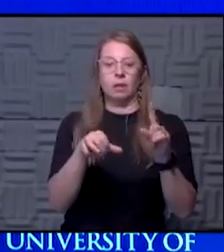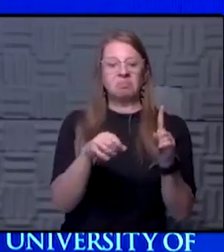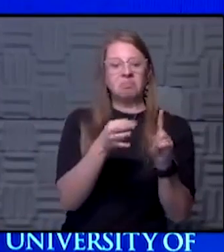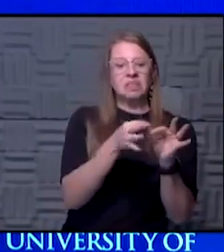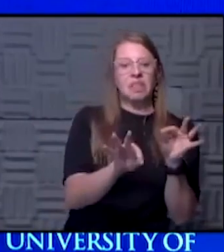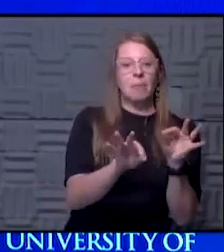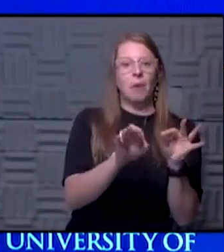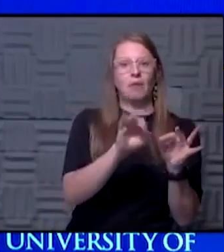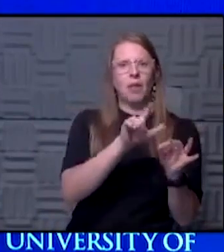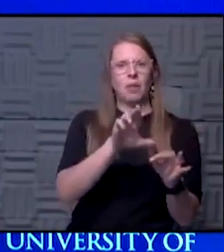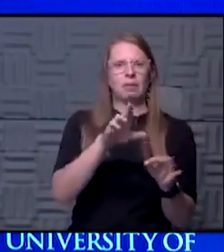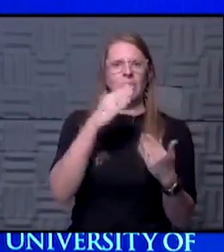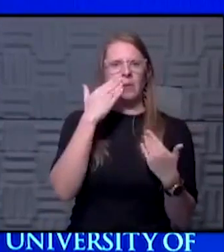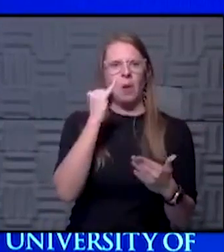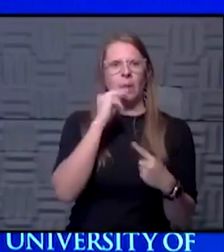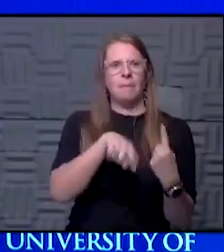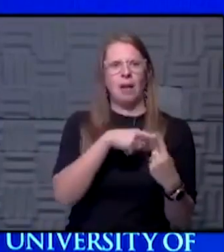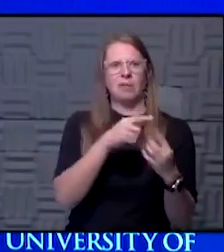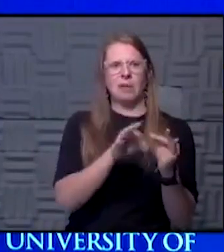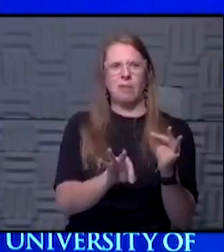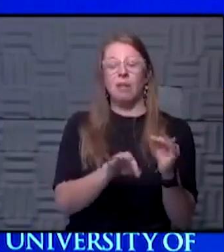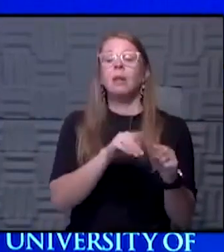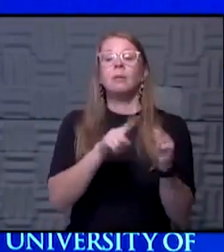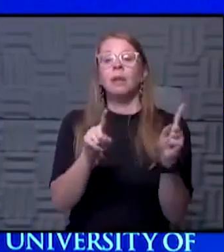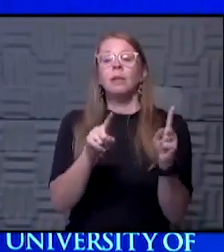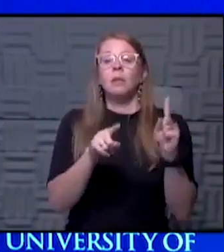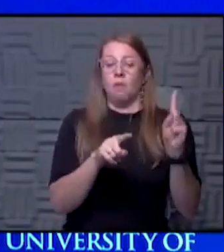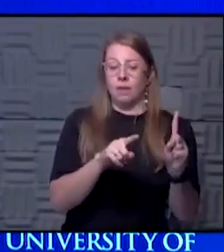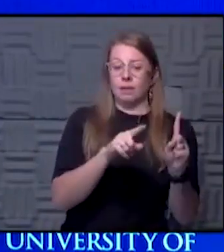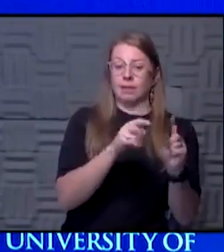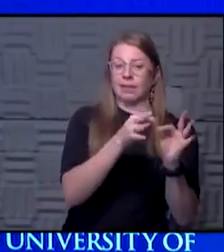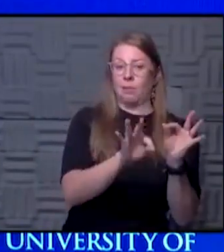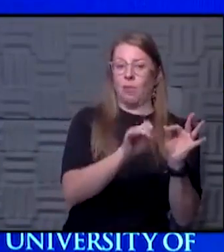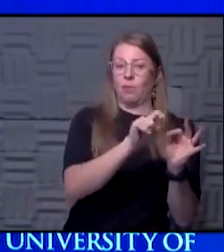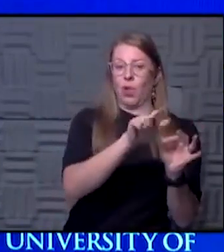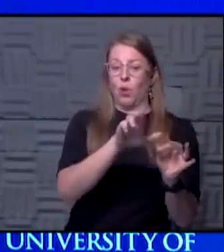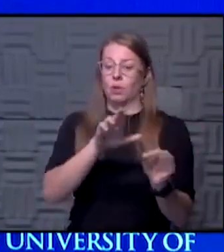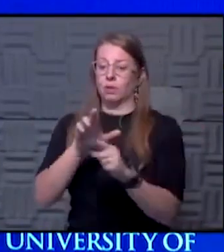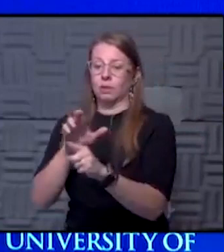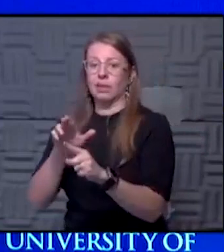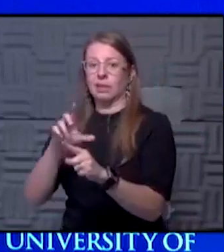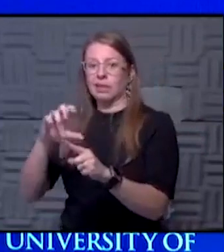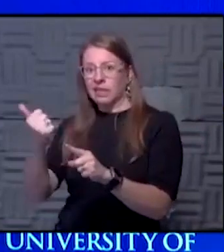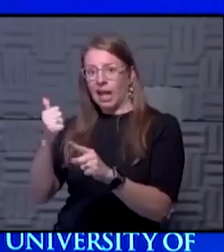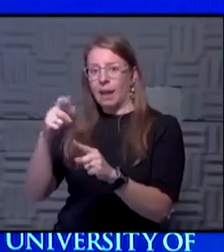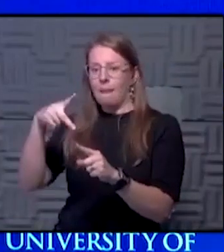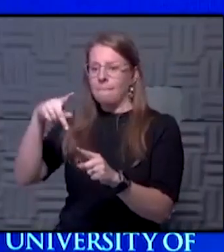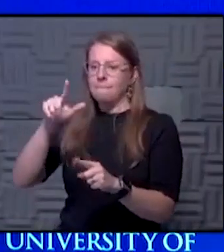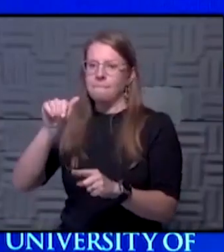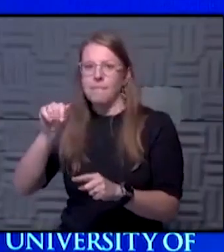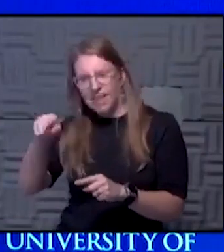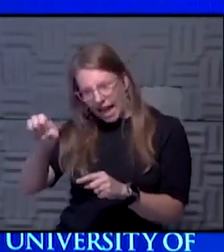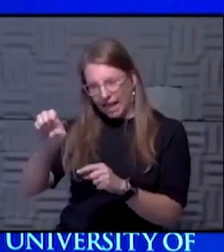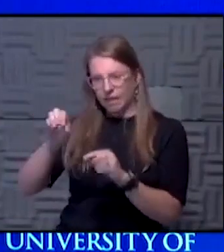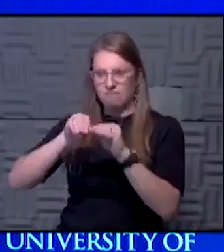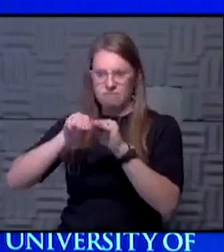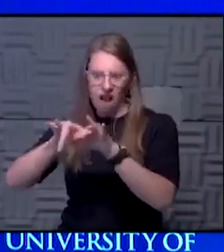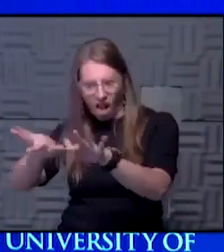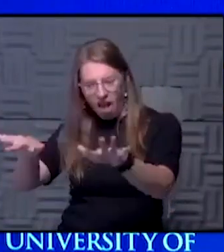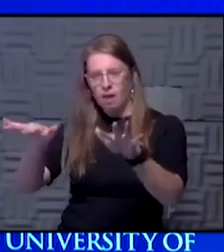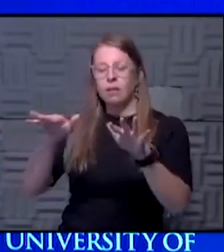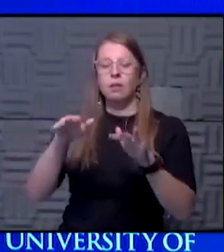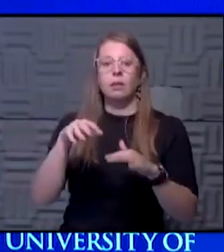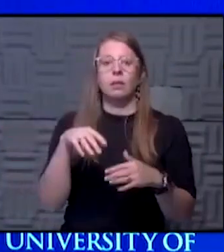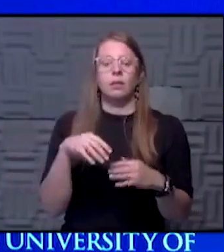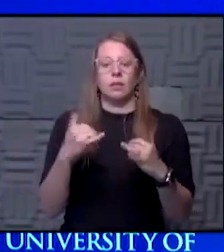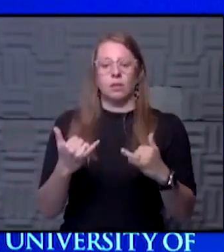flu, I don't know about flu being simple, but 1 being a simple flu and 10 being the plague, where would the panel